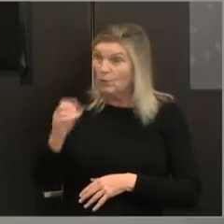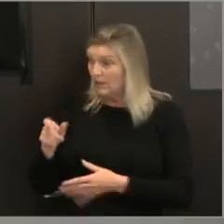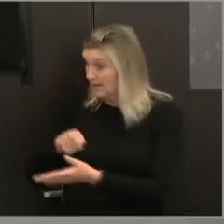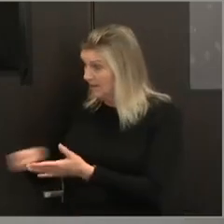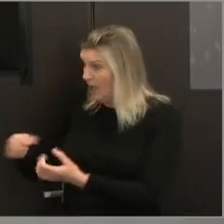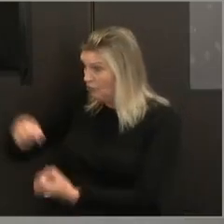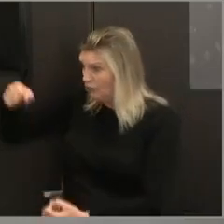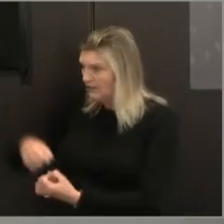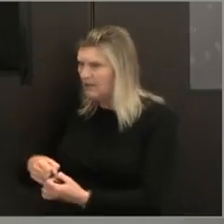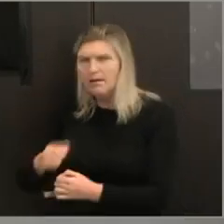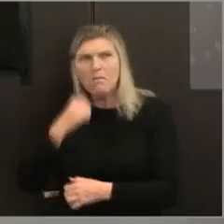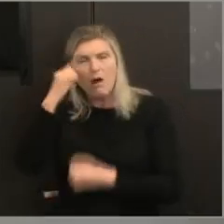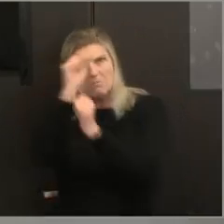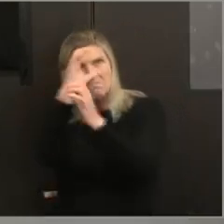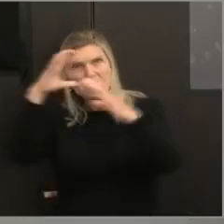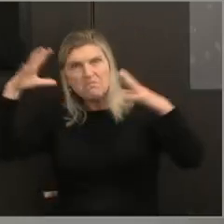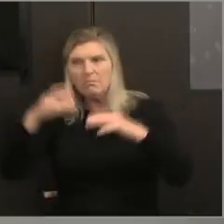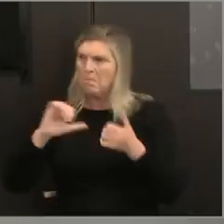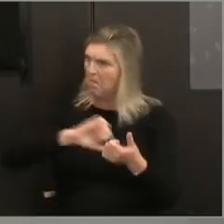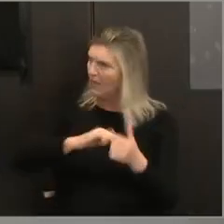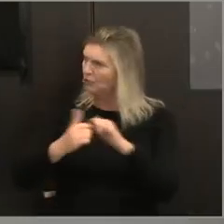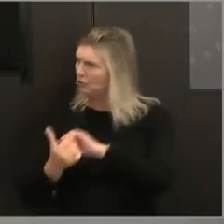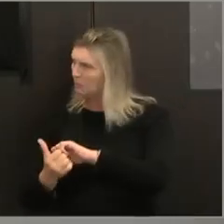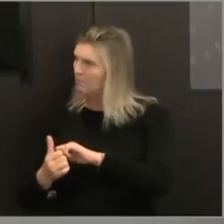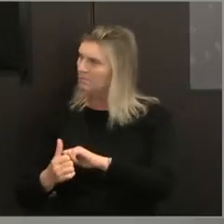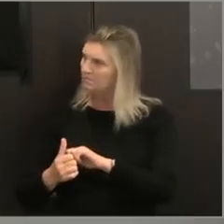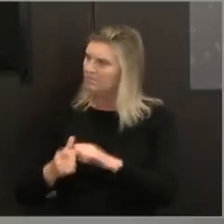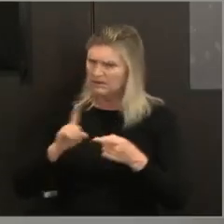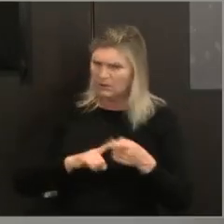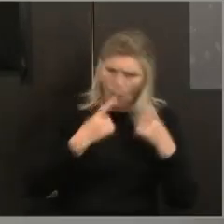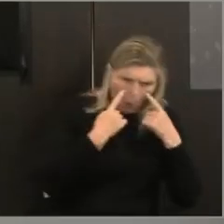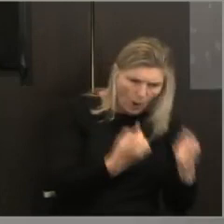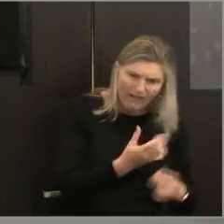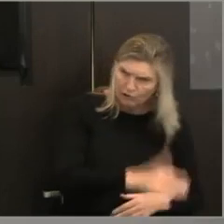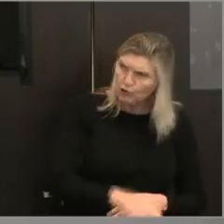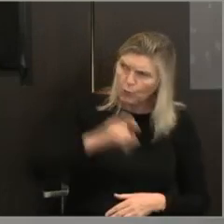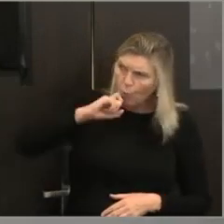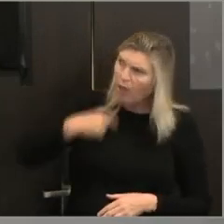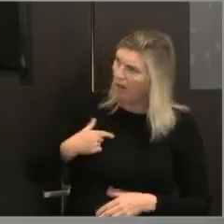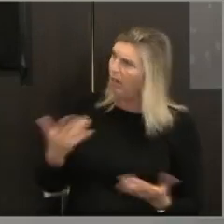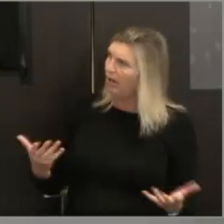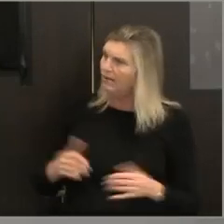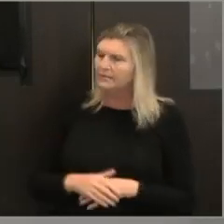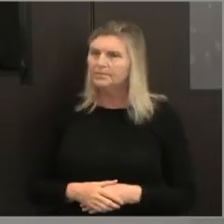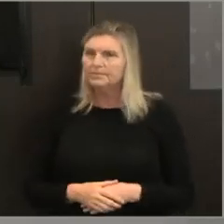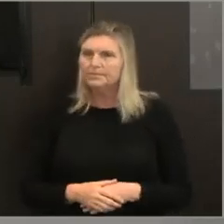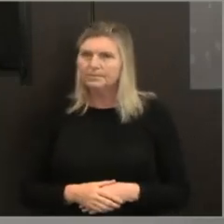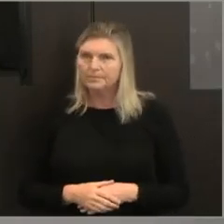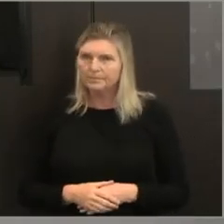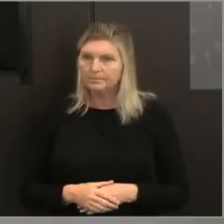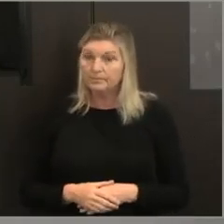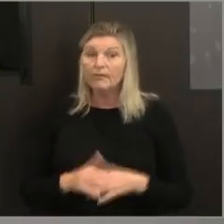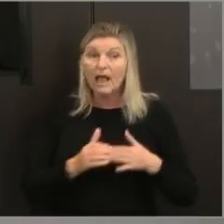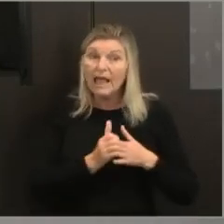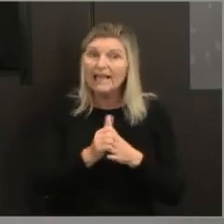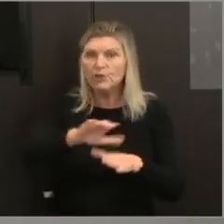In subsequent years, it was the motivation for the establishment of the kotahitanga and kingitanga movements, as